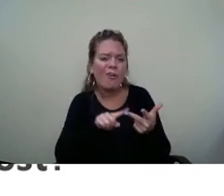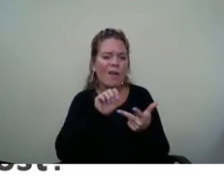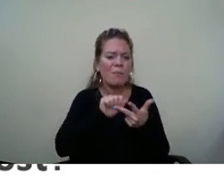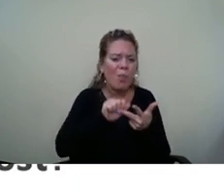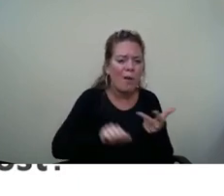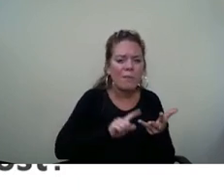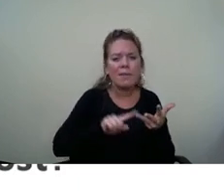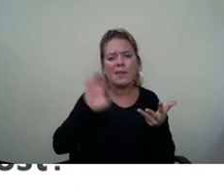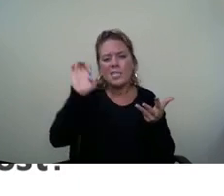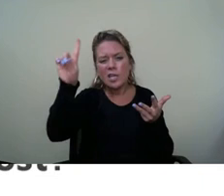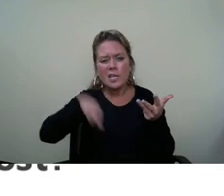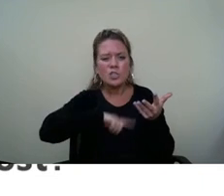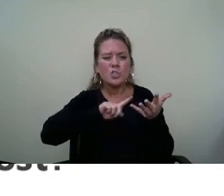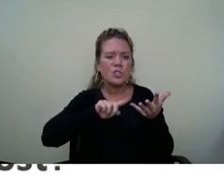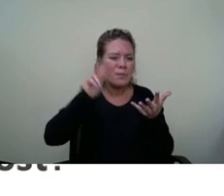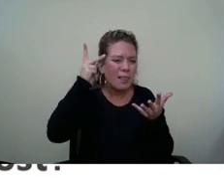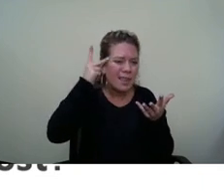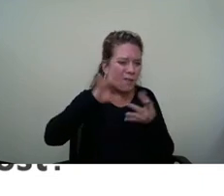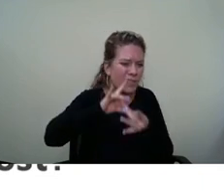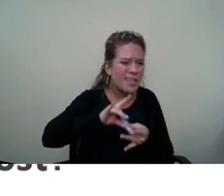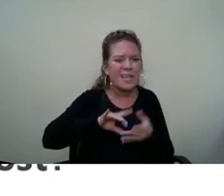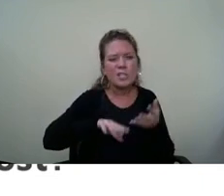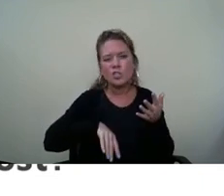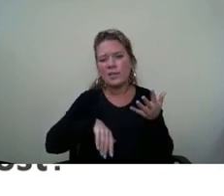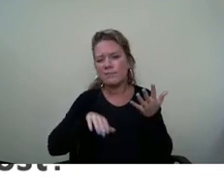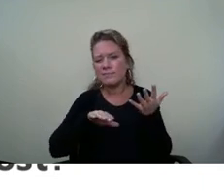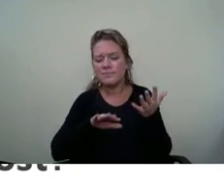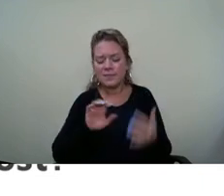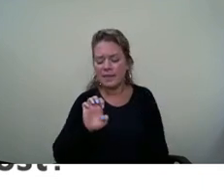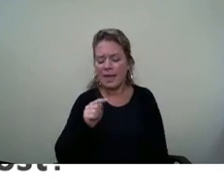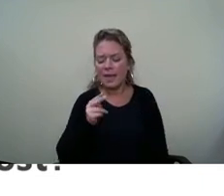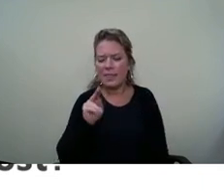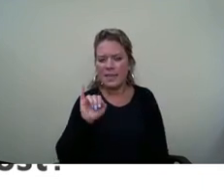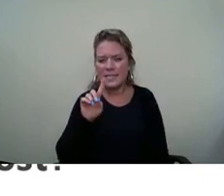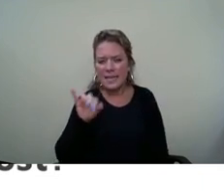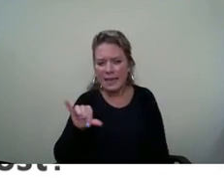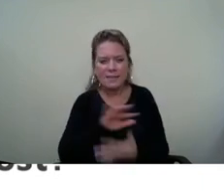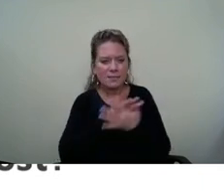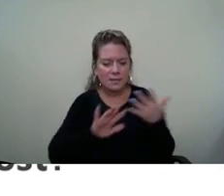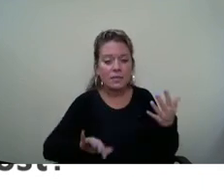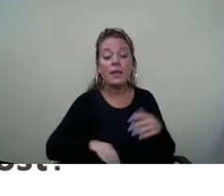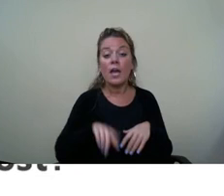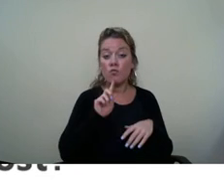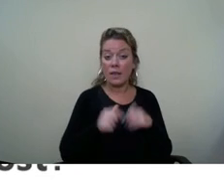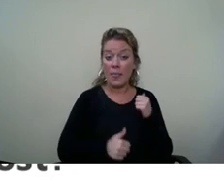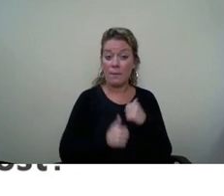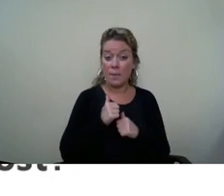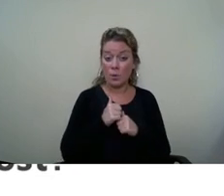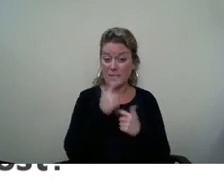their education, and their political affiliation, ethnicity, etc. And really the most